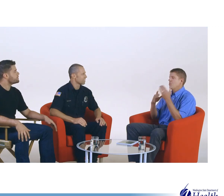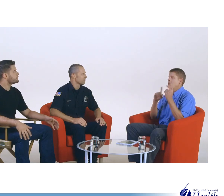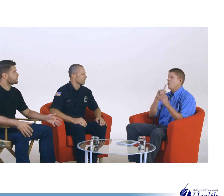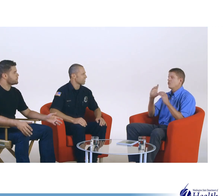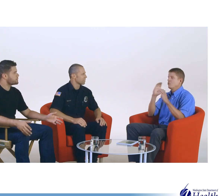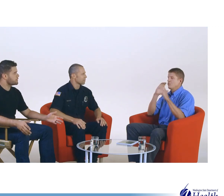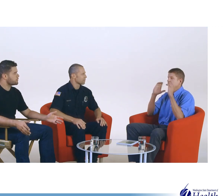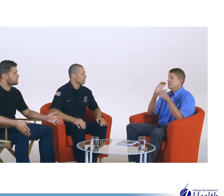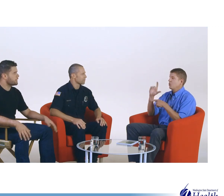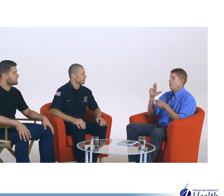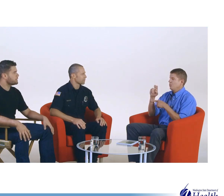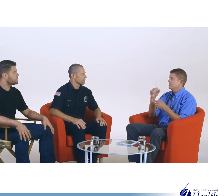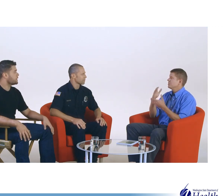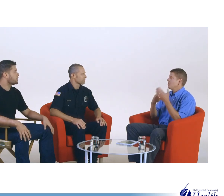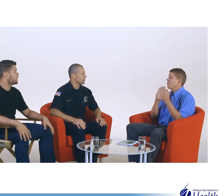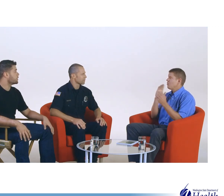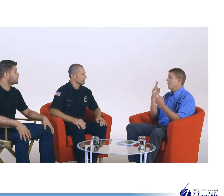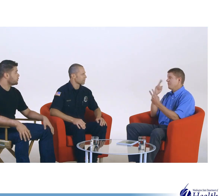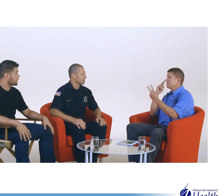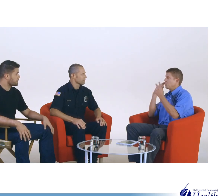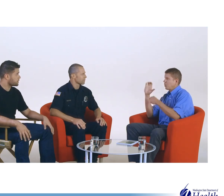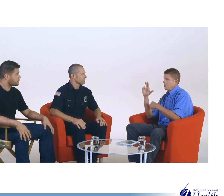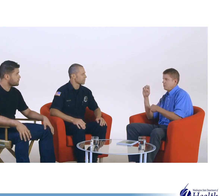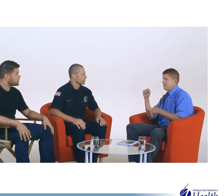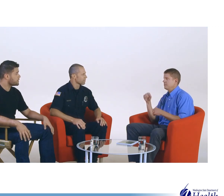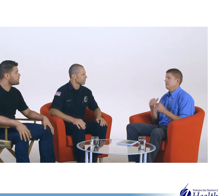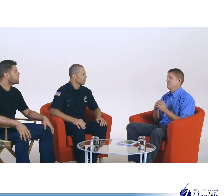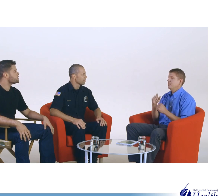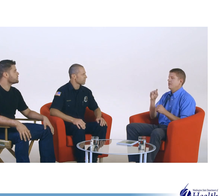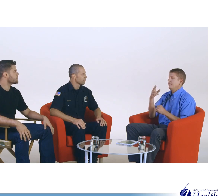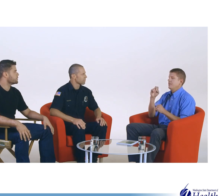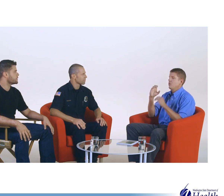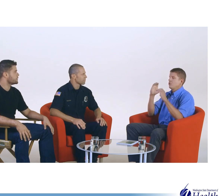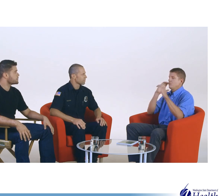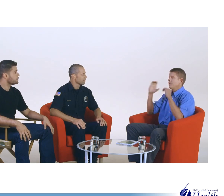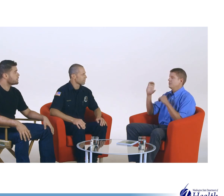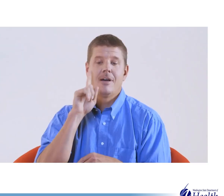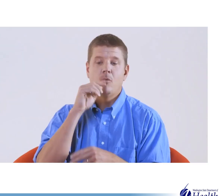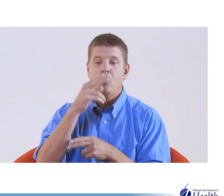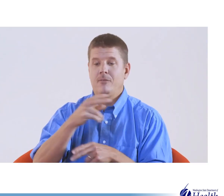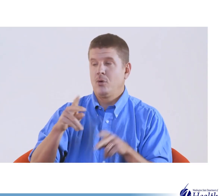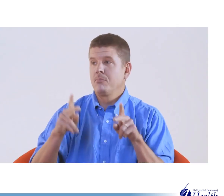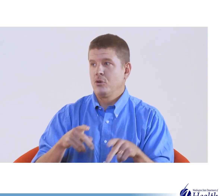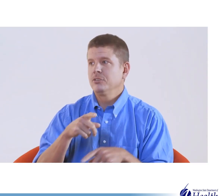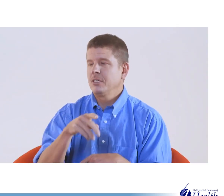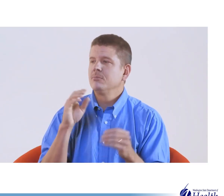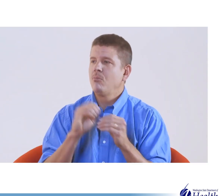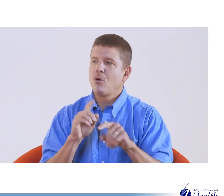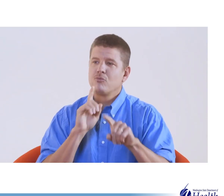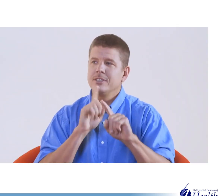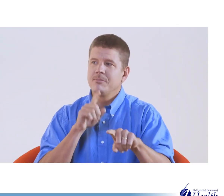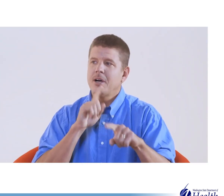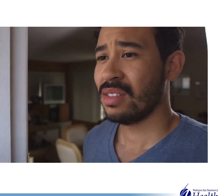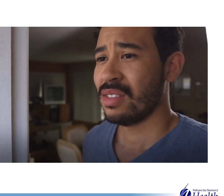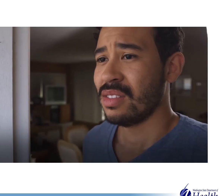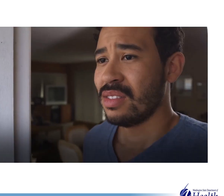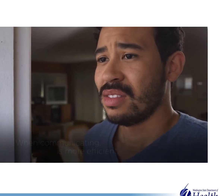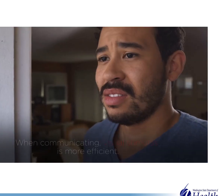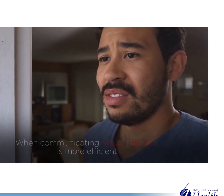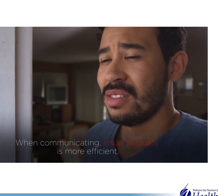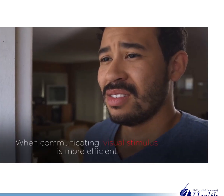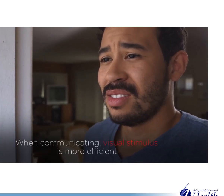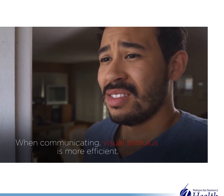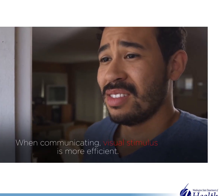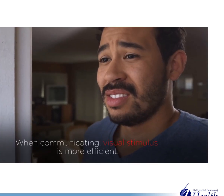There are different clues that you can find. There are communication clues, and there are also visual clues. You'll notice that the deaf or hard of hearing person is more